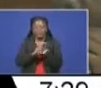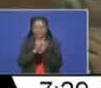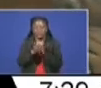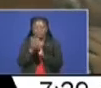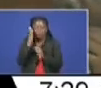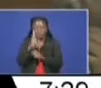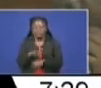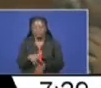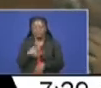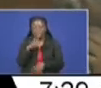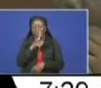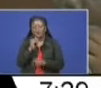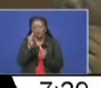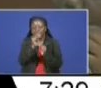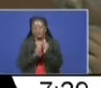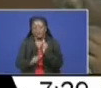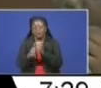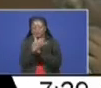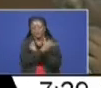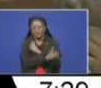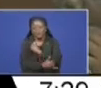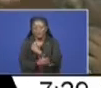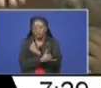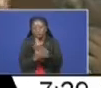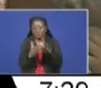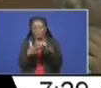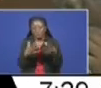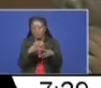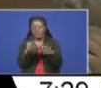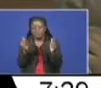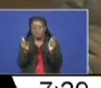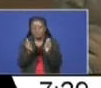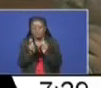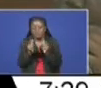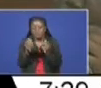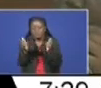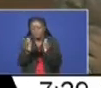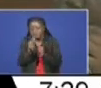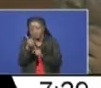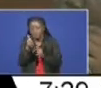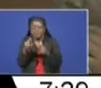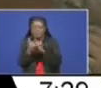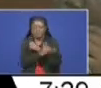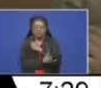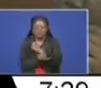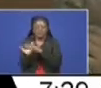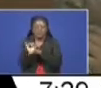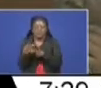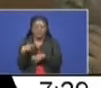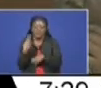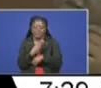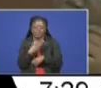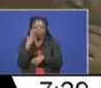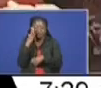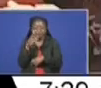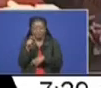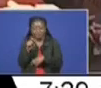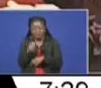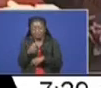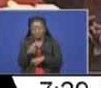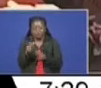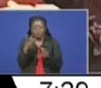felt by every country, big and small. And the smallest countries, like ourselves, will feel the pinch even